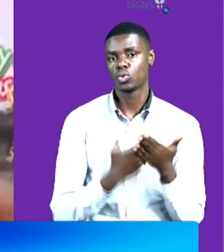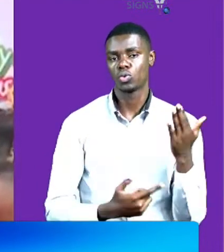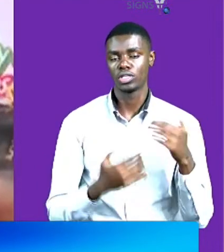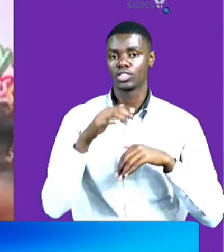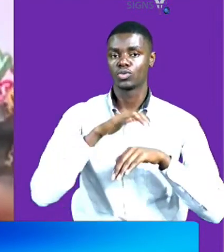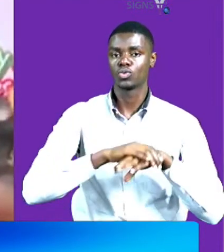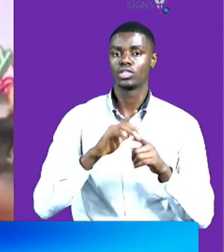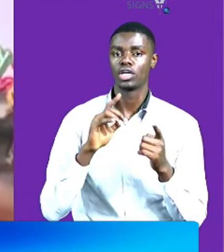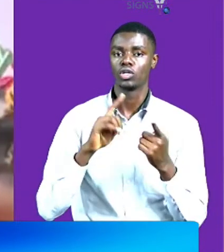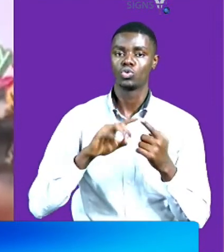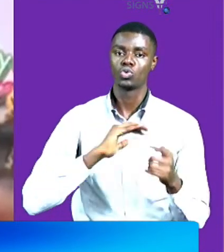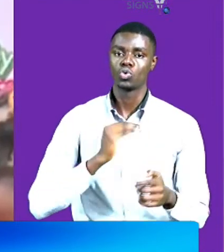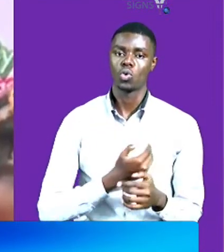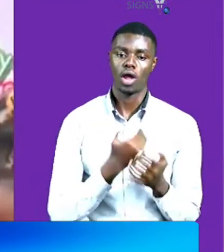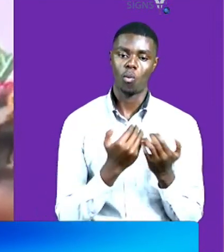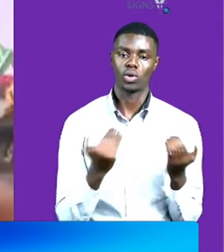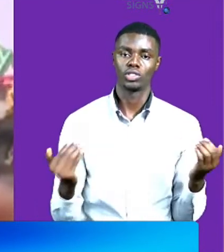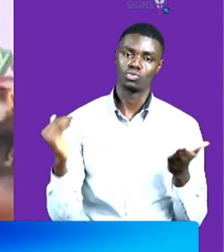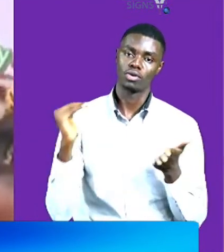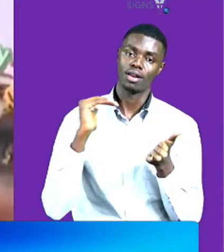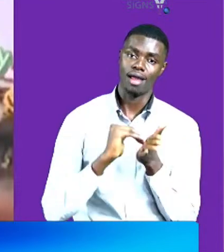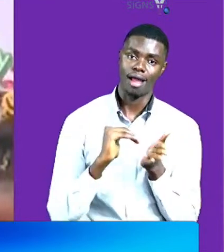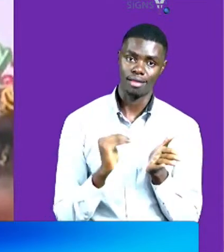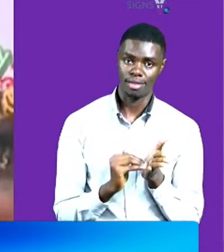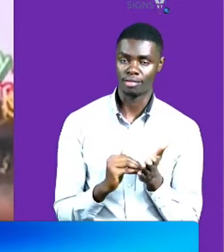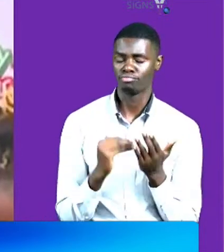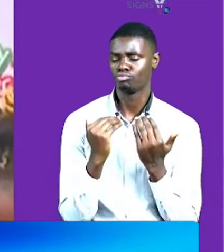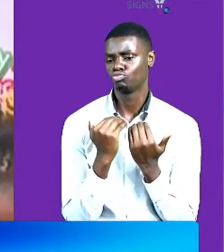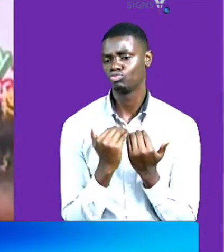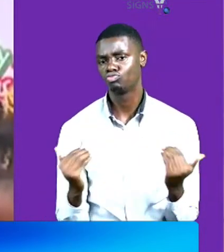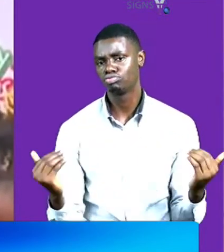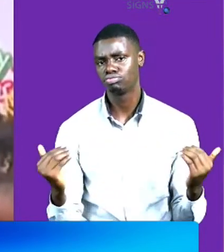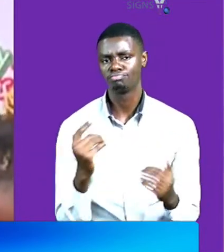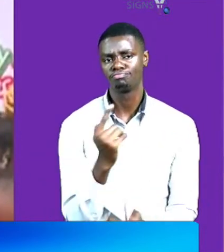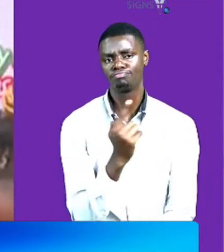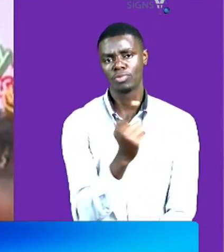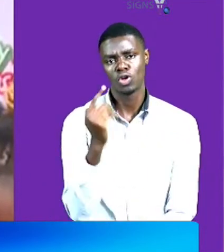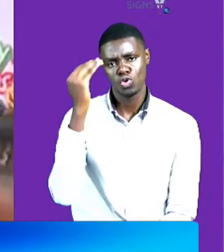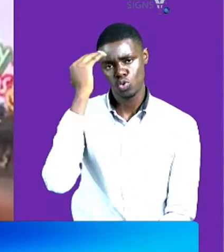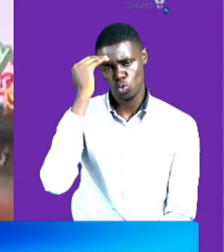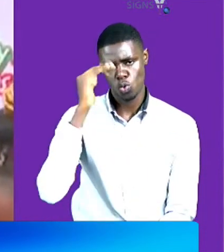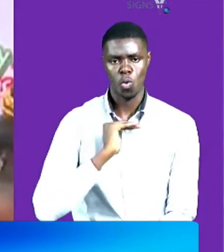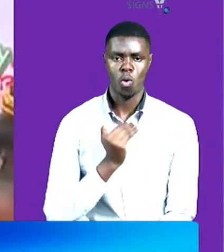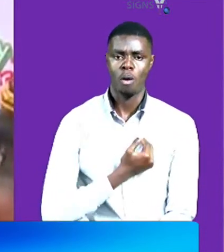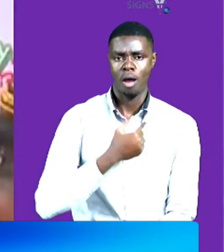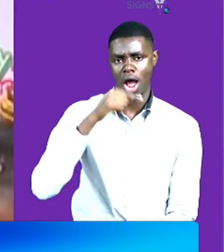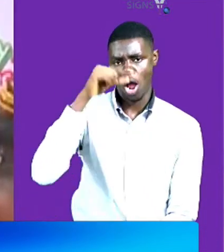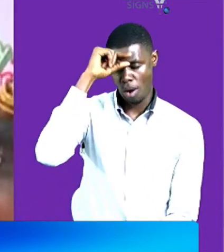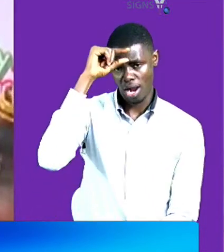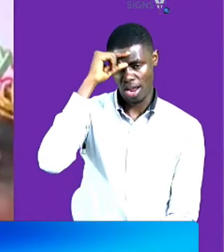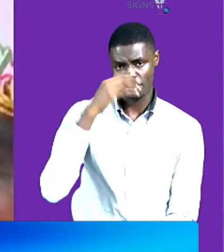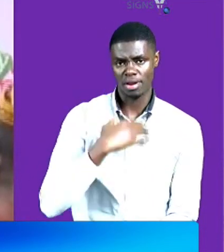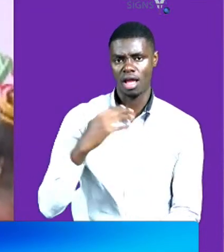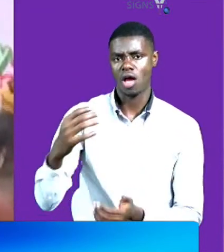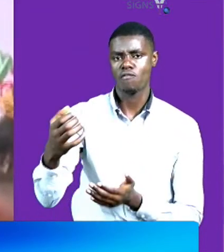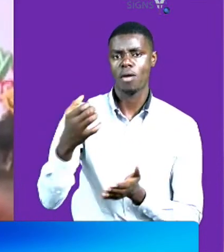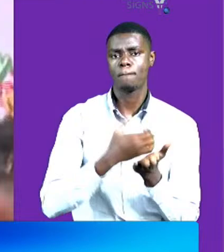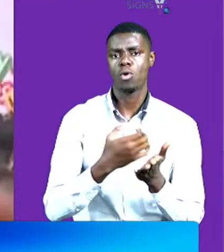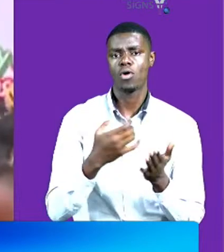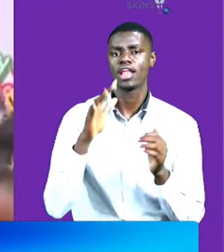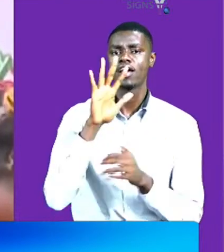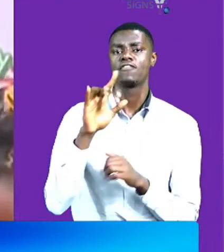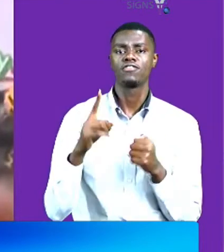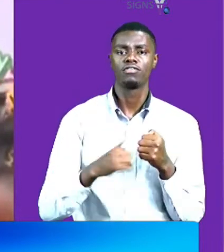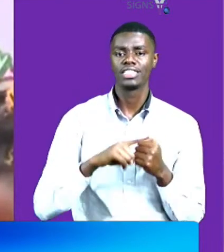children. Again, young children, you know, our government has employed